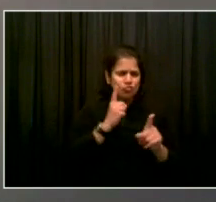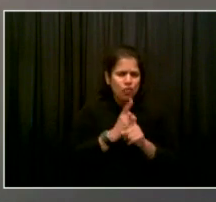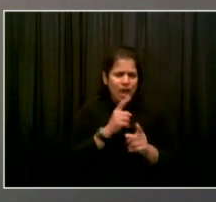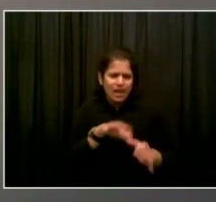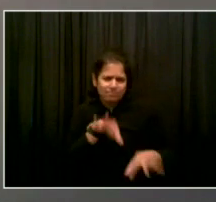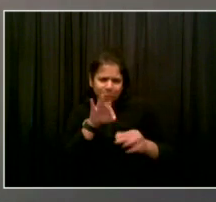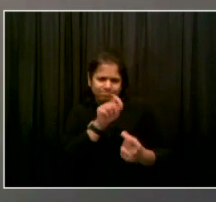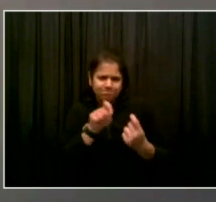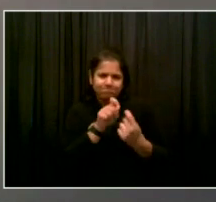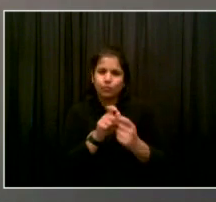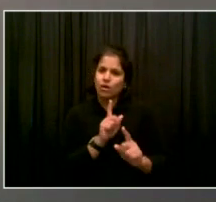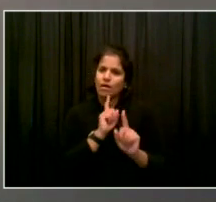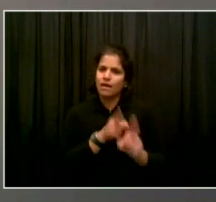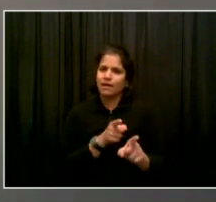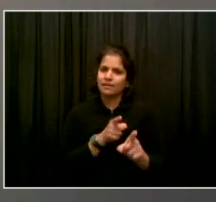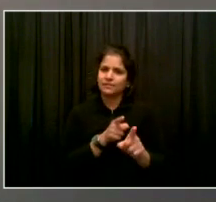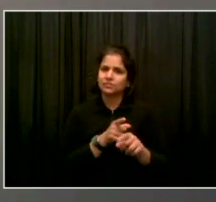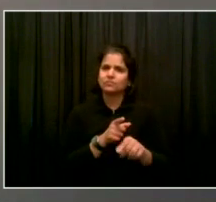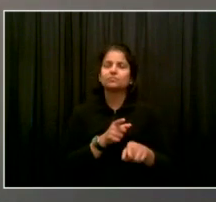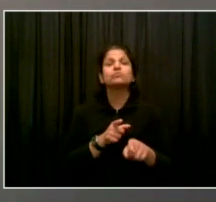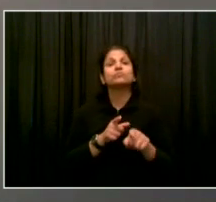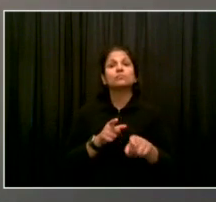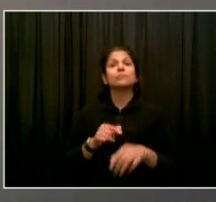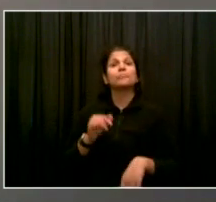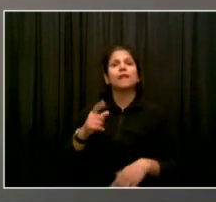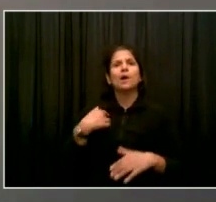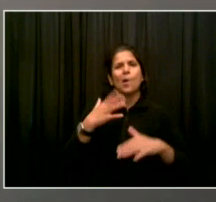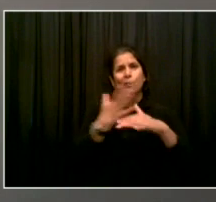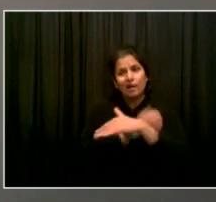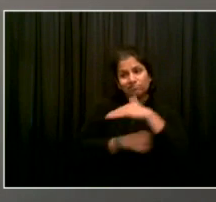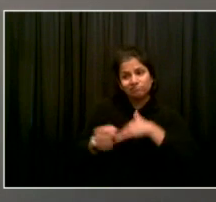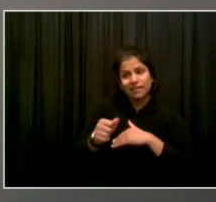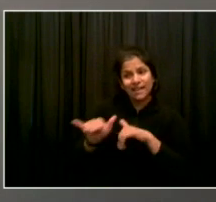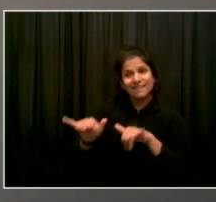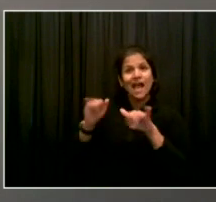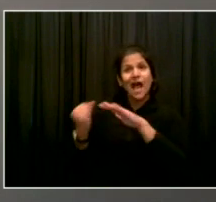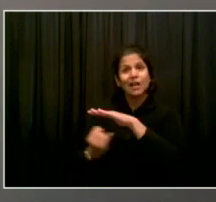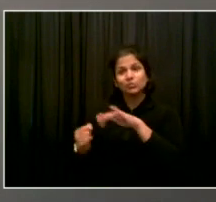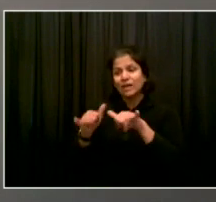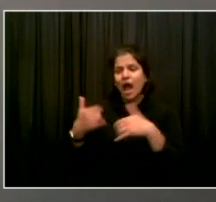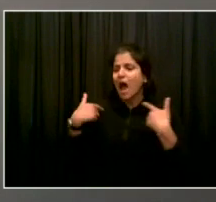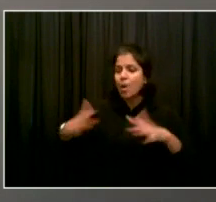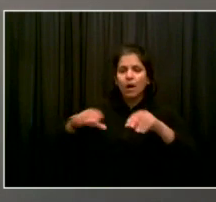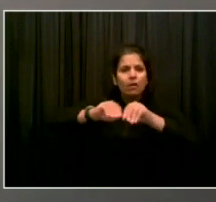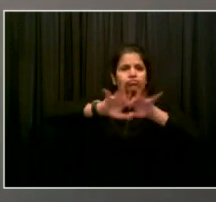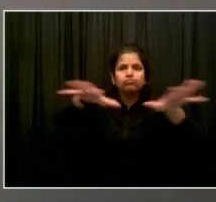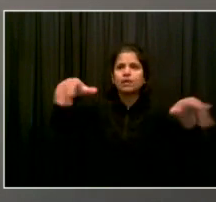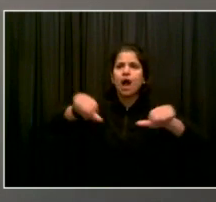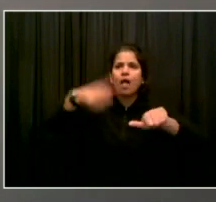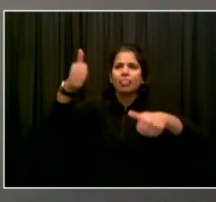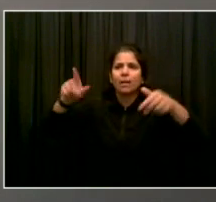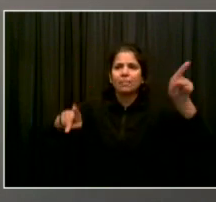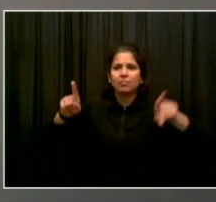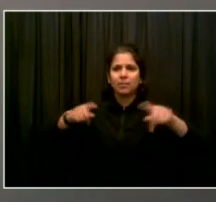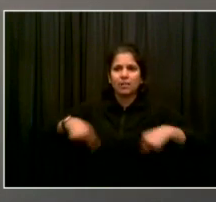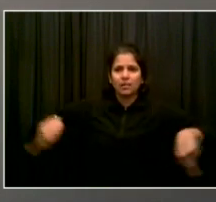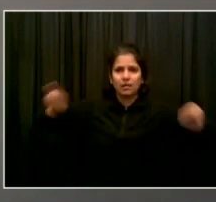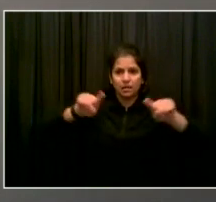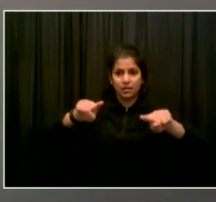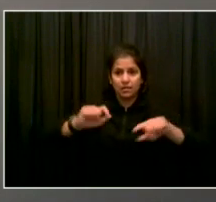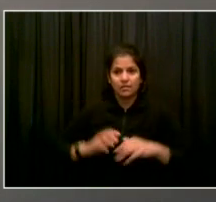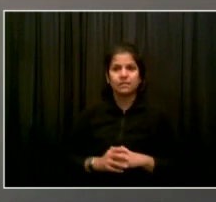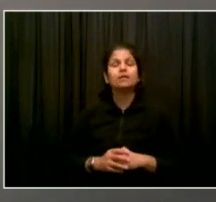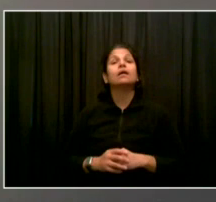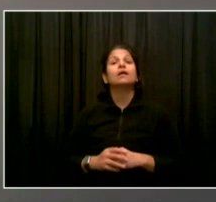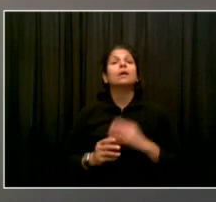isolated, which prevents them from going to work, and potentially exposing others by having people leave too soon. And